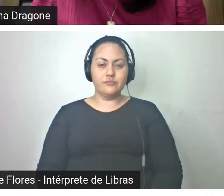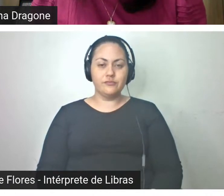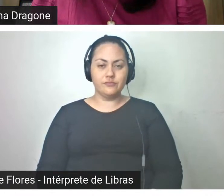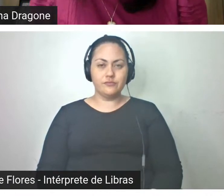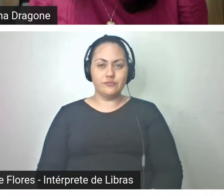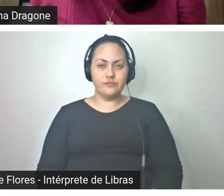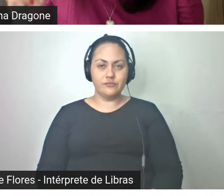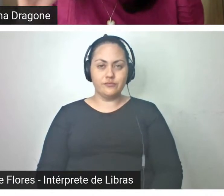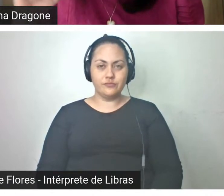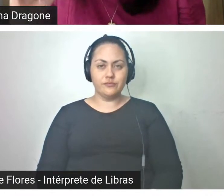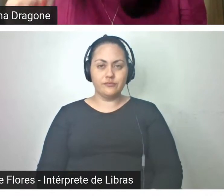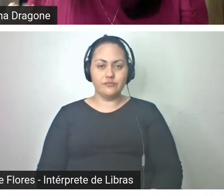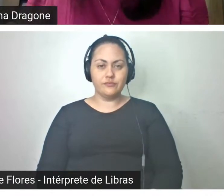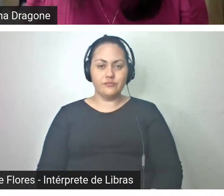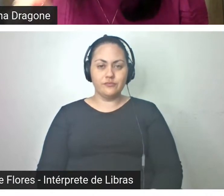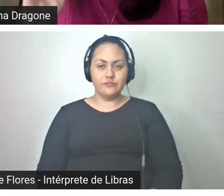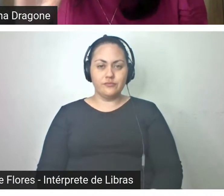opportunity.